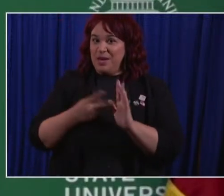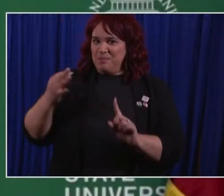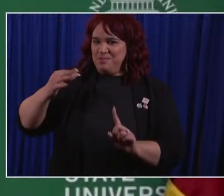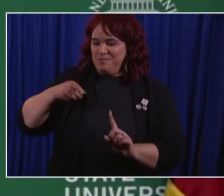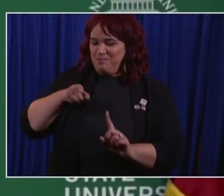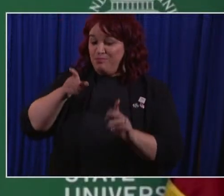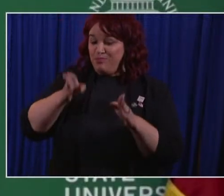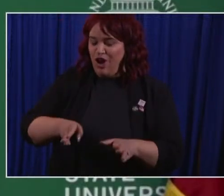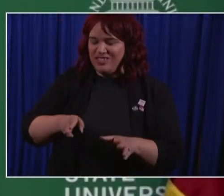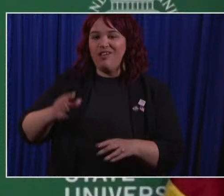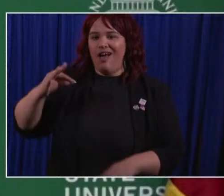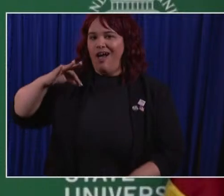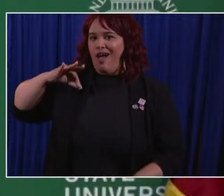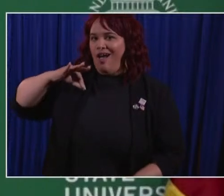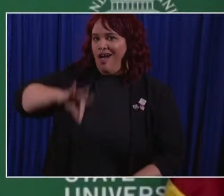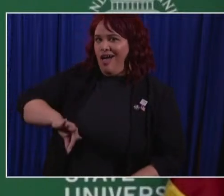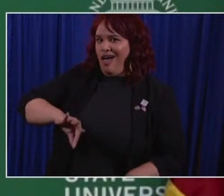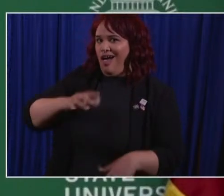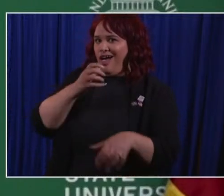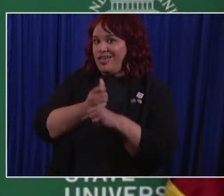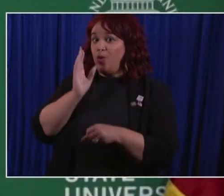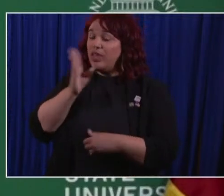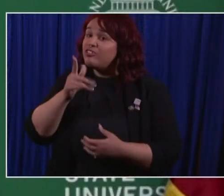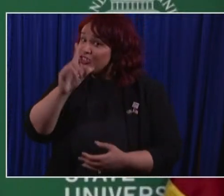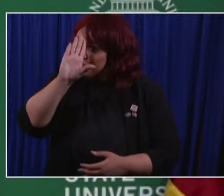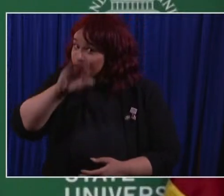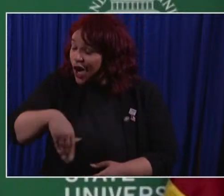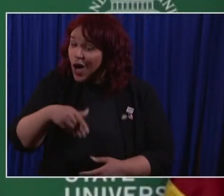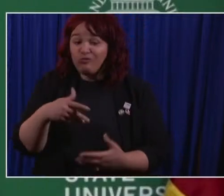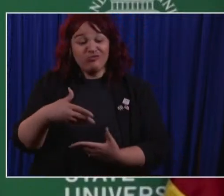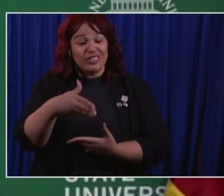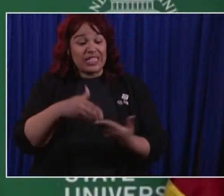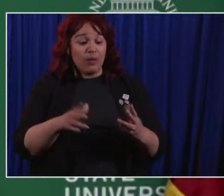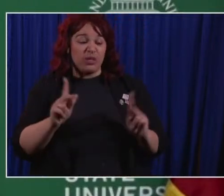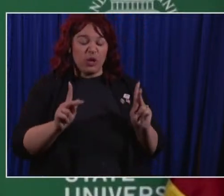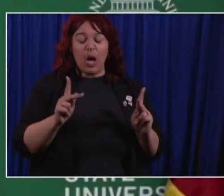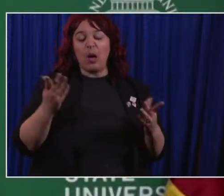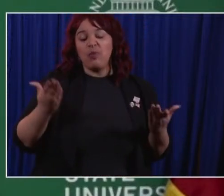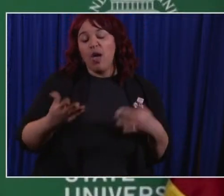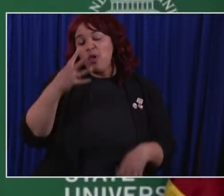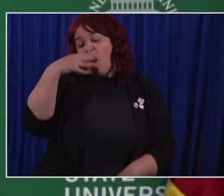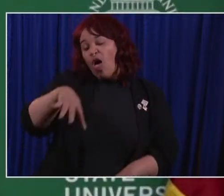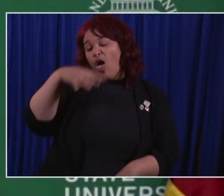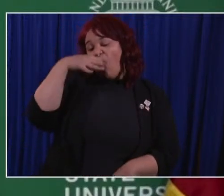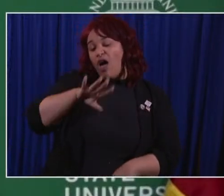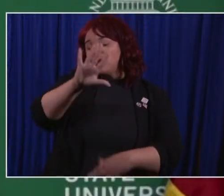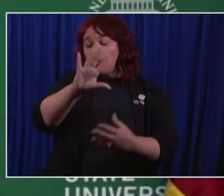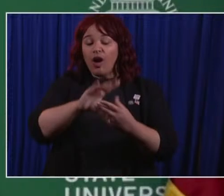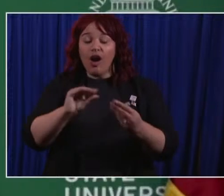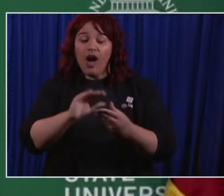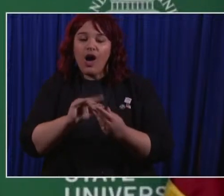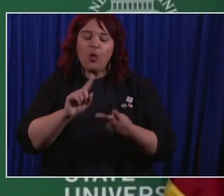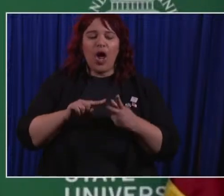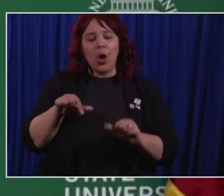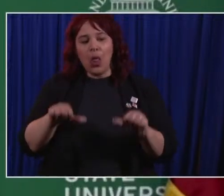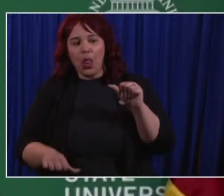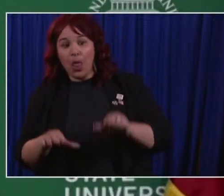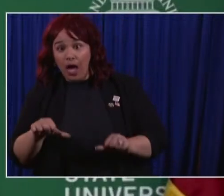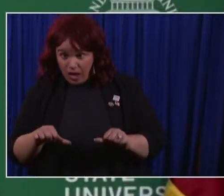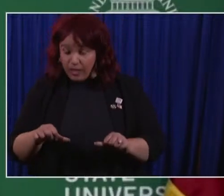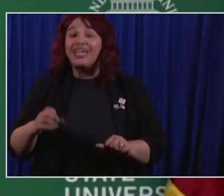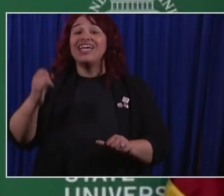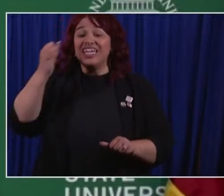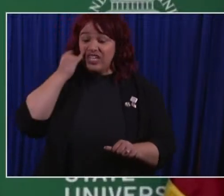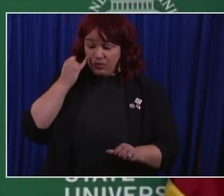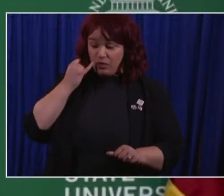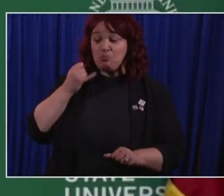on the fence or have not been paying attention to you so far, or just outright reluctant to accept the vaccine.